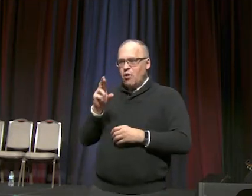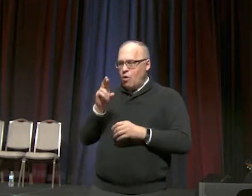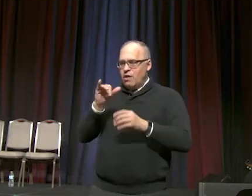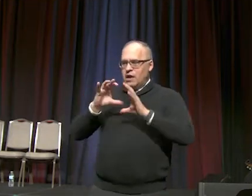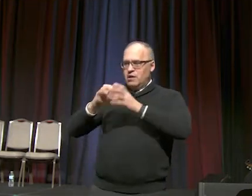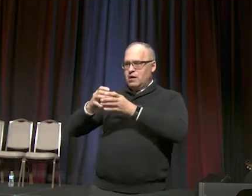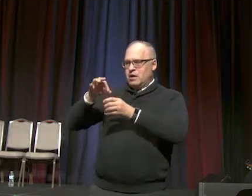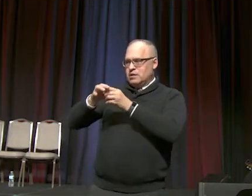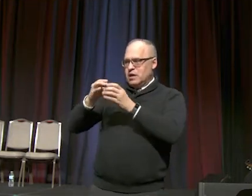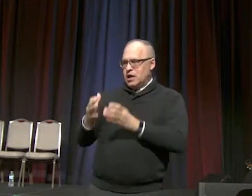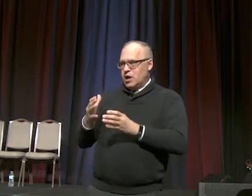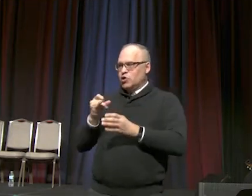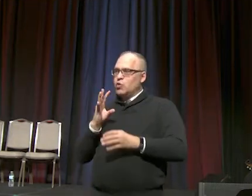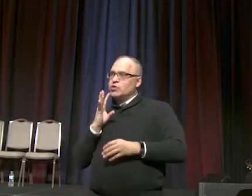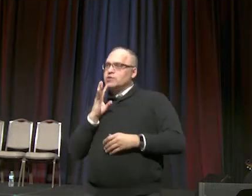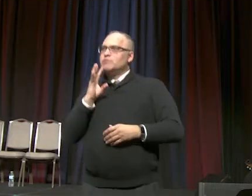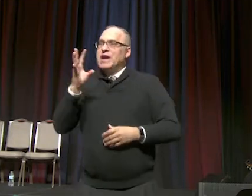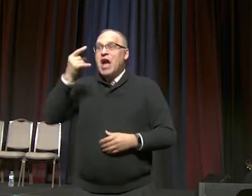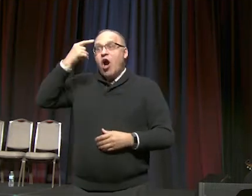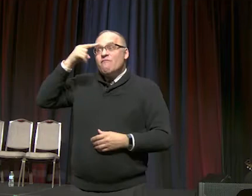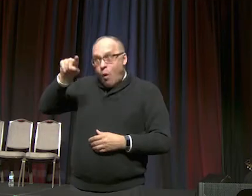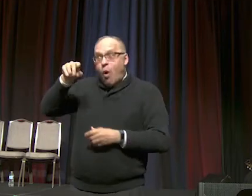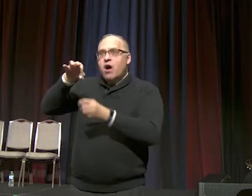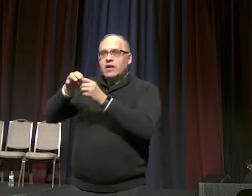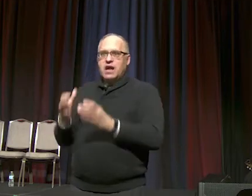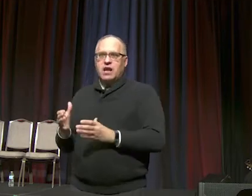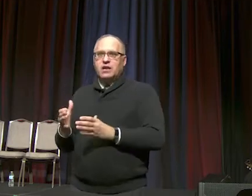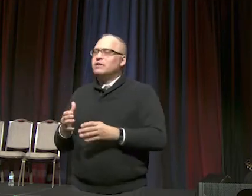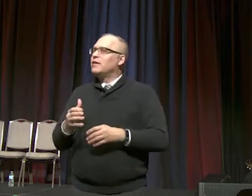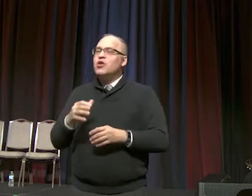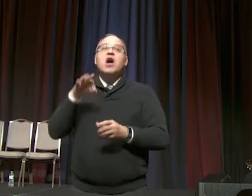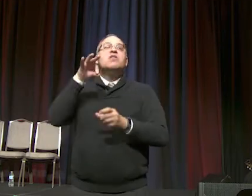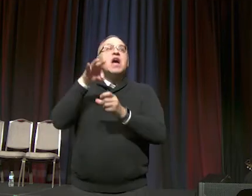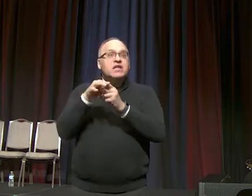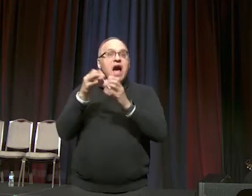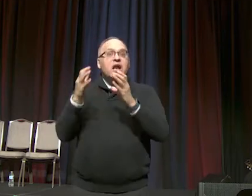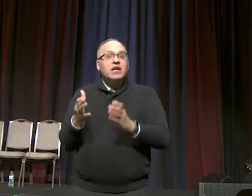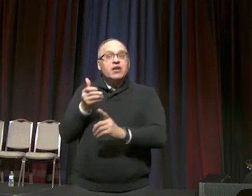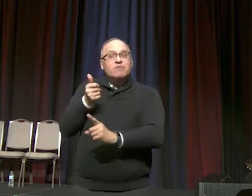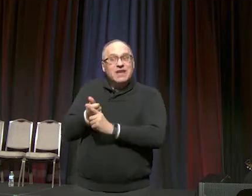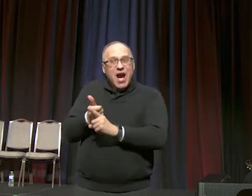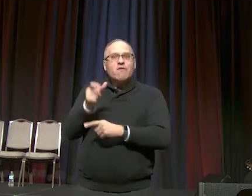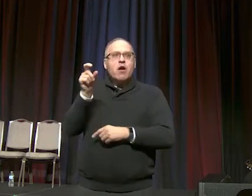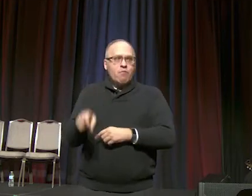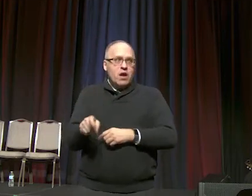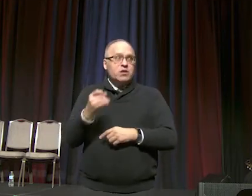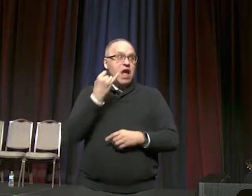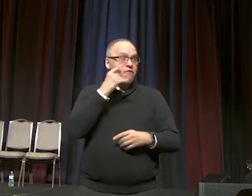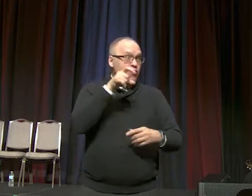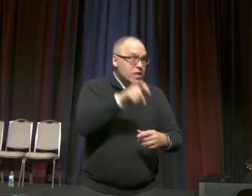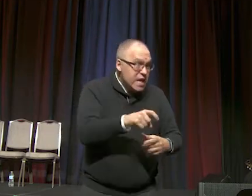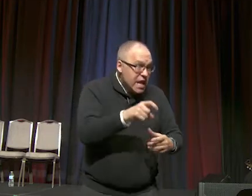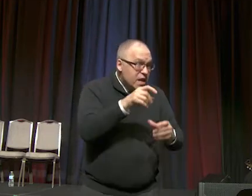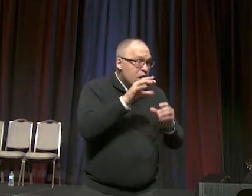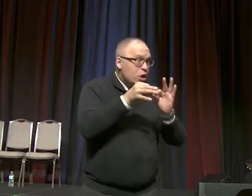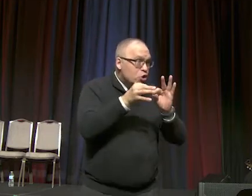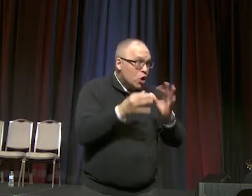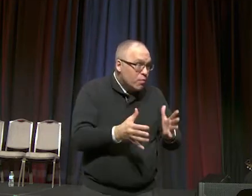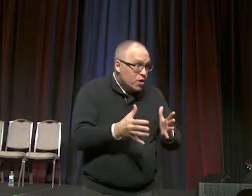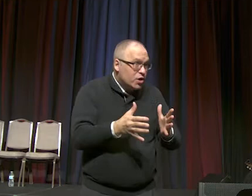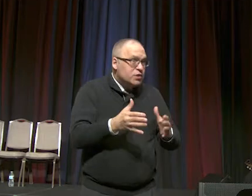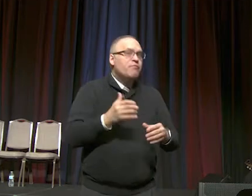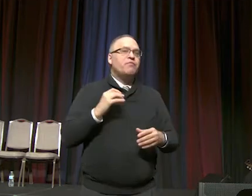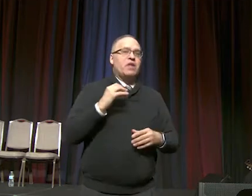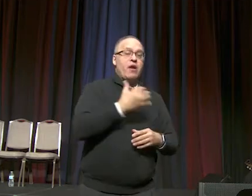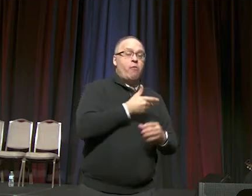somebody speak for a delegate. The delegate will be coming to registration, and if there is a need for interpretation, our interpreters